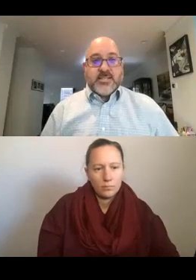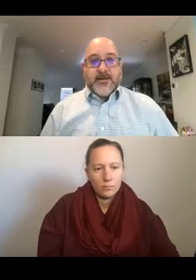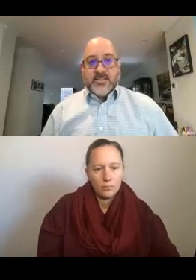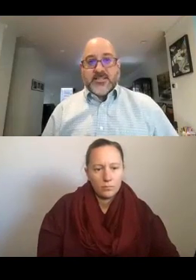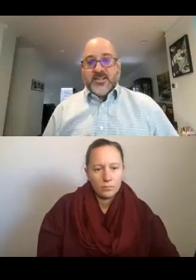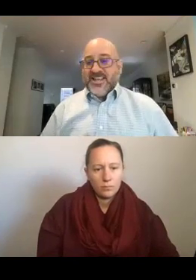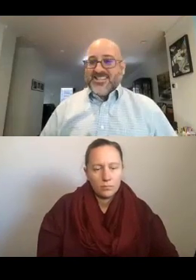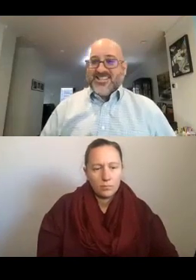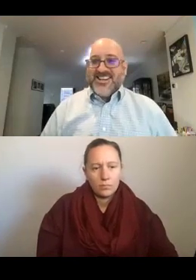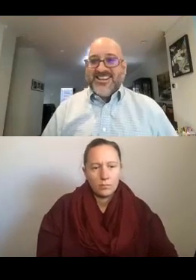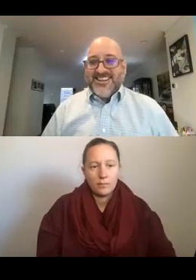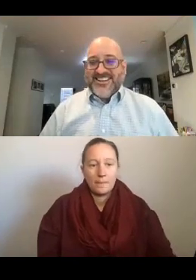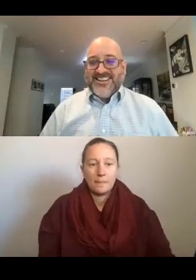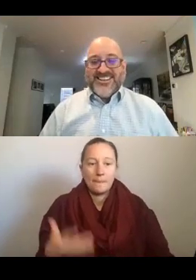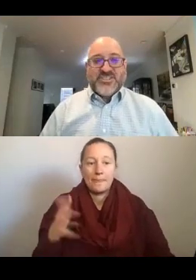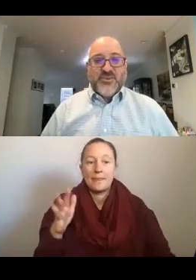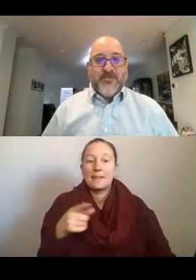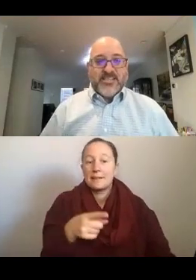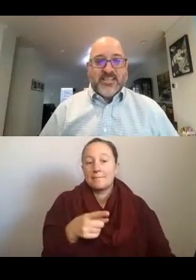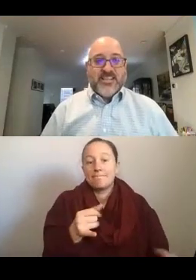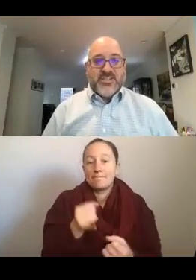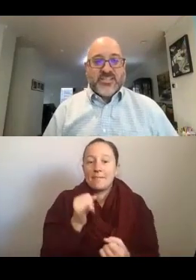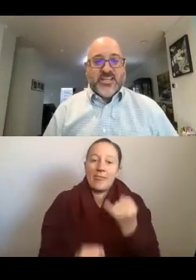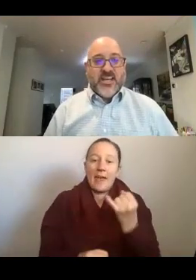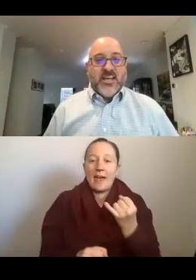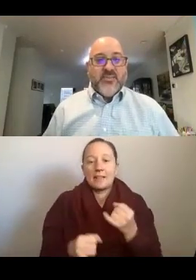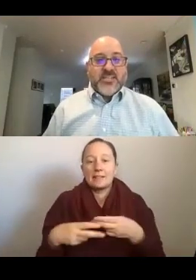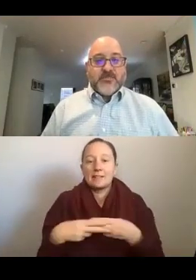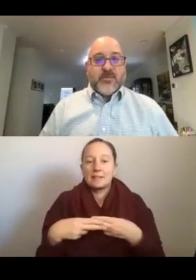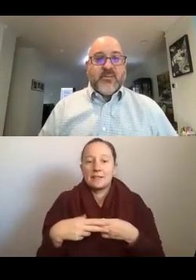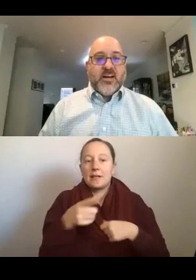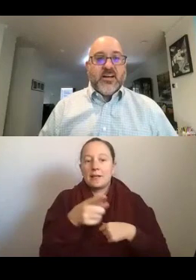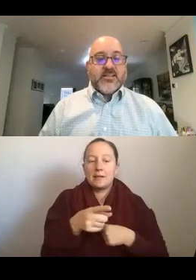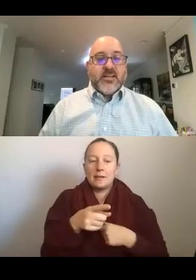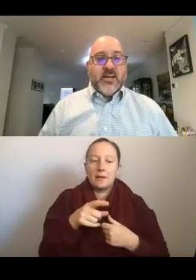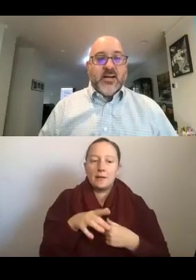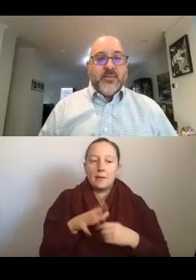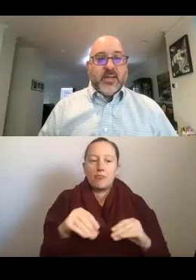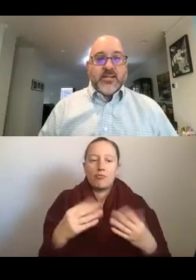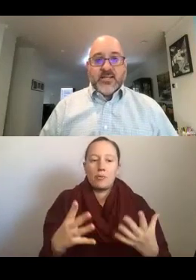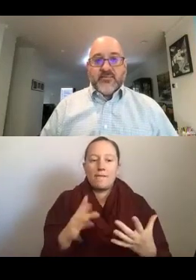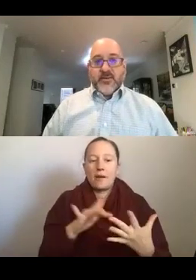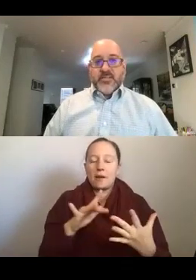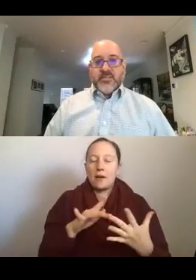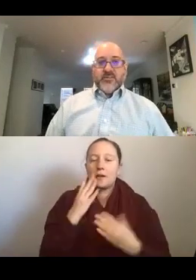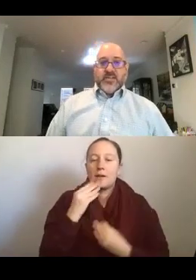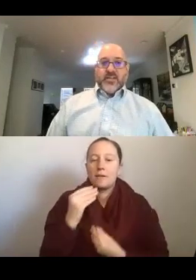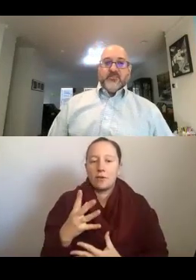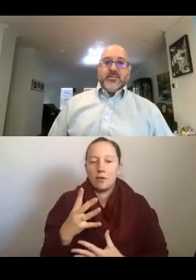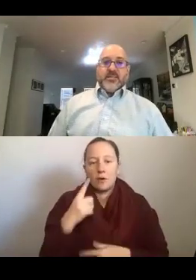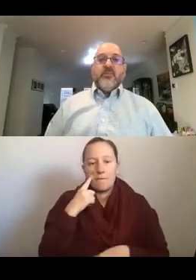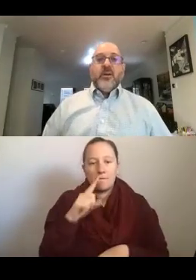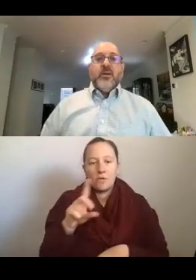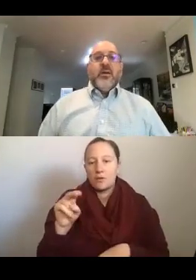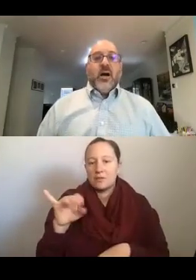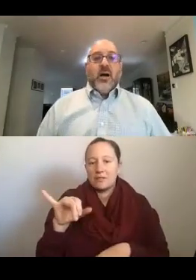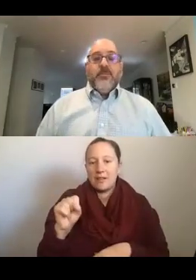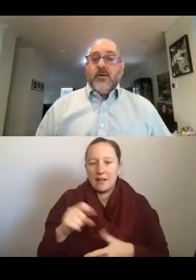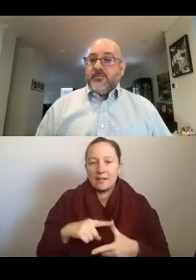So this is it. This is our last slide. So basically, as you see, this just provides the contact information for Dennis and